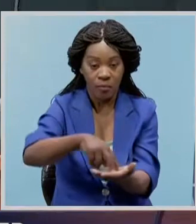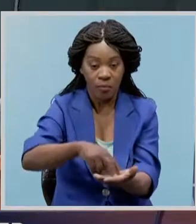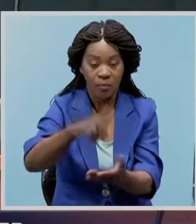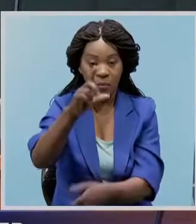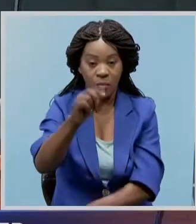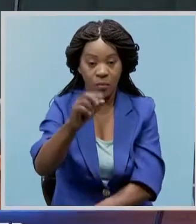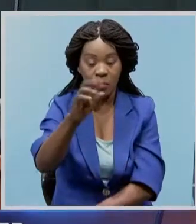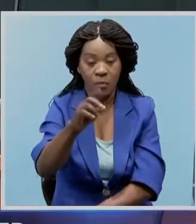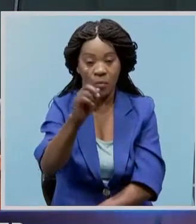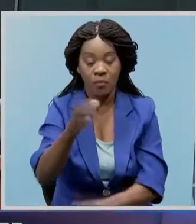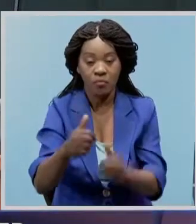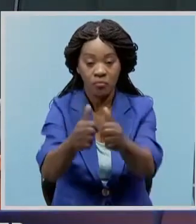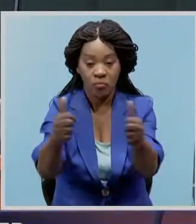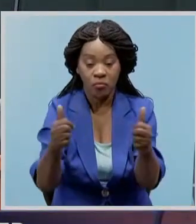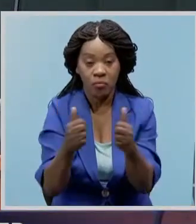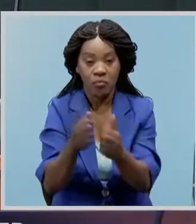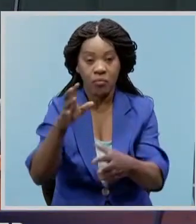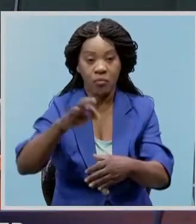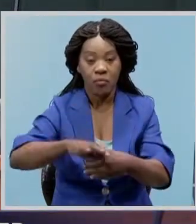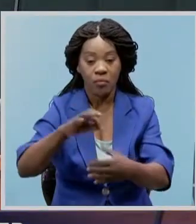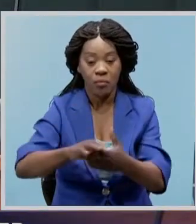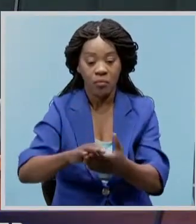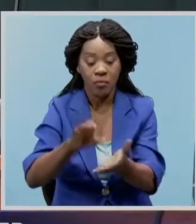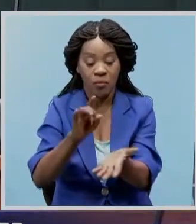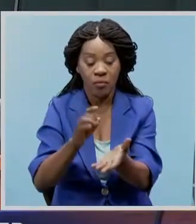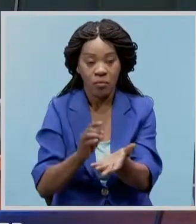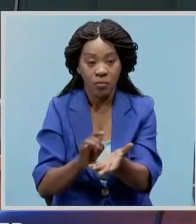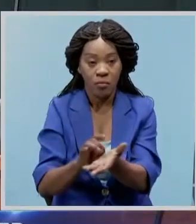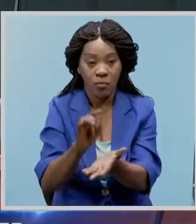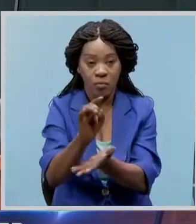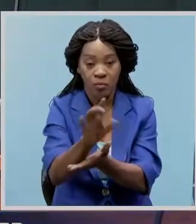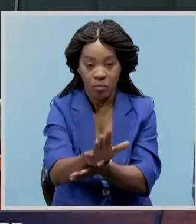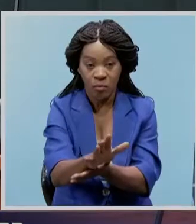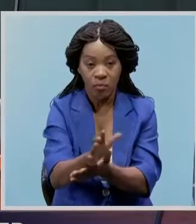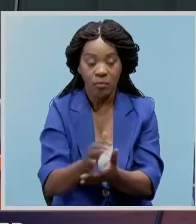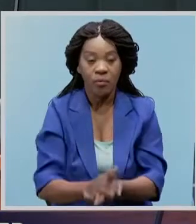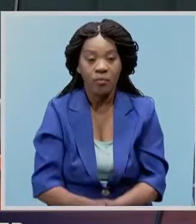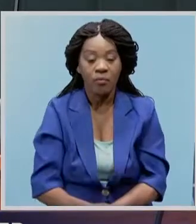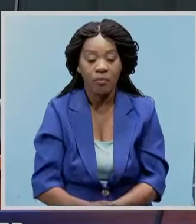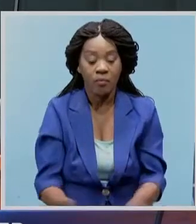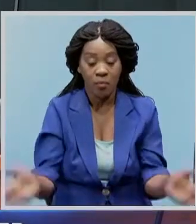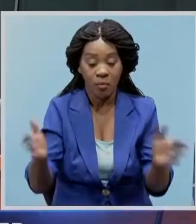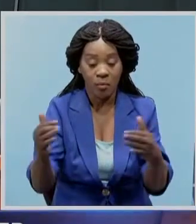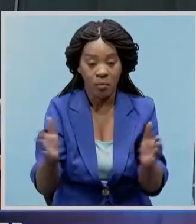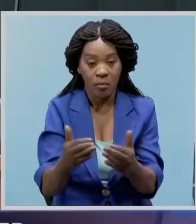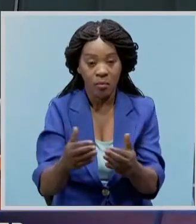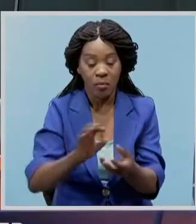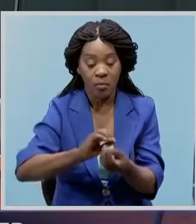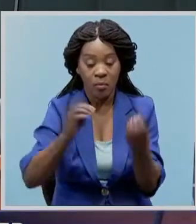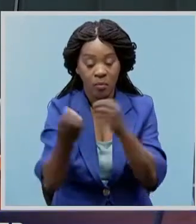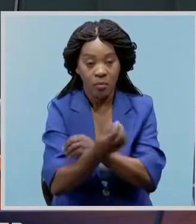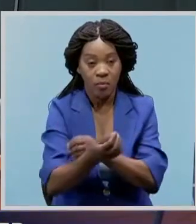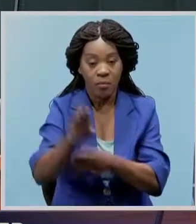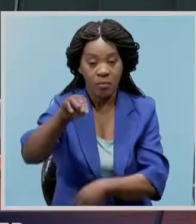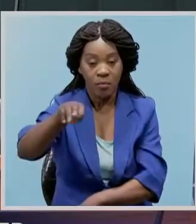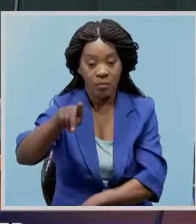2021 general elections to the social cash transfer. Mrs. WINA also urged opposition members of parliament